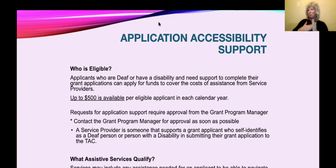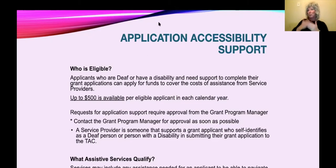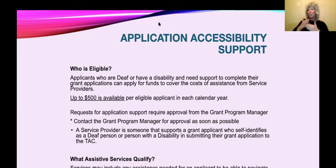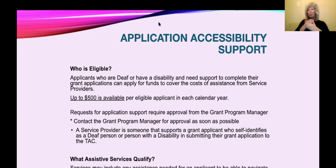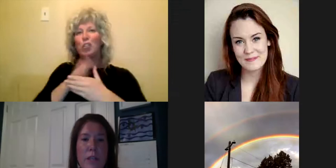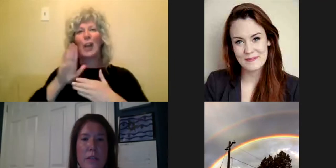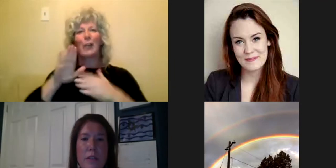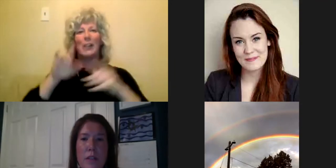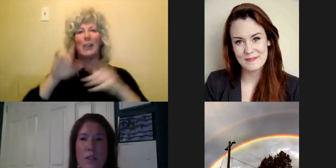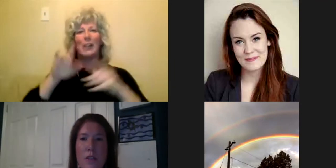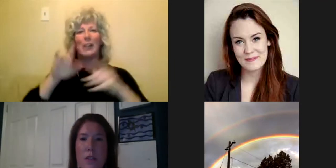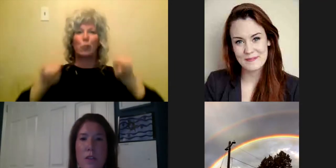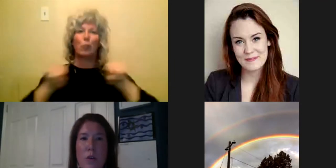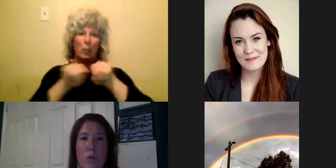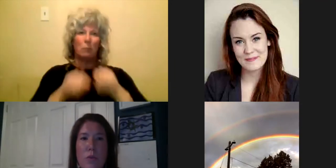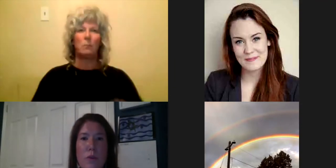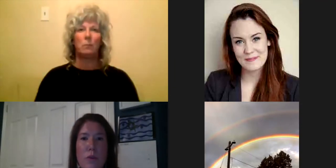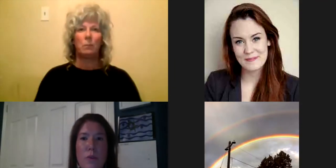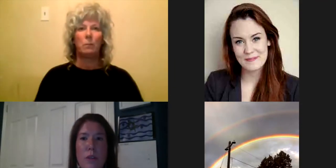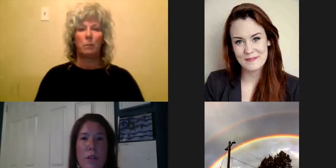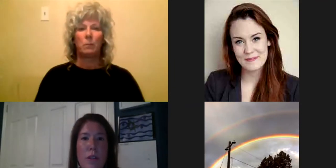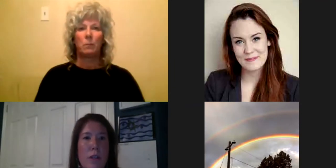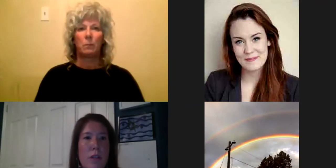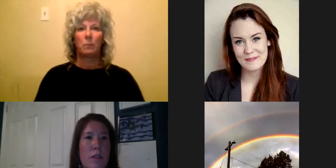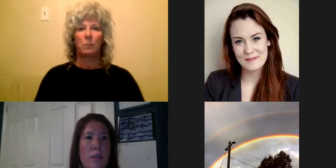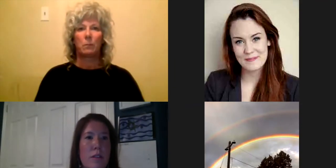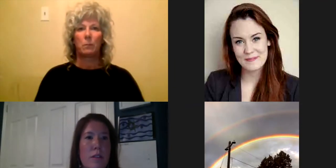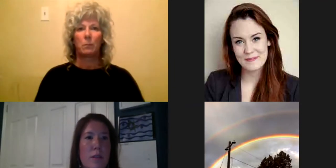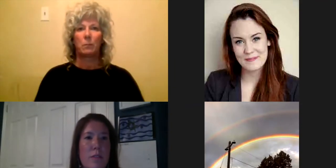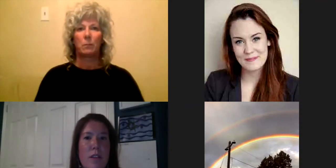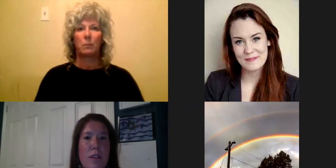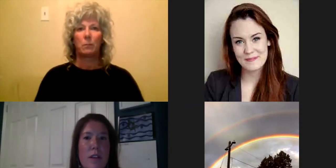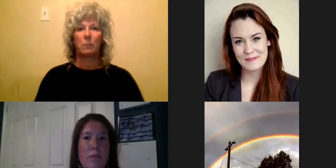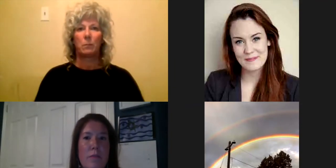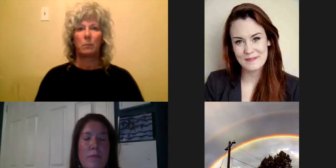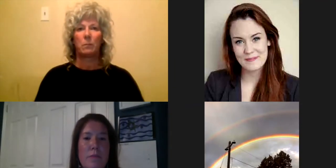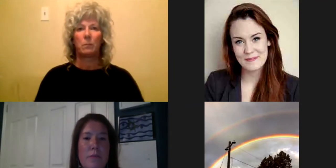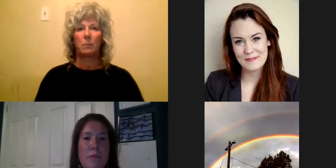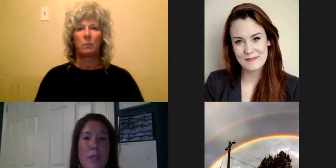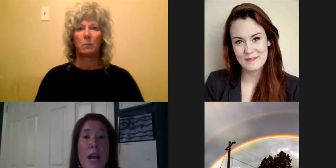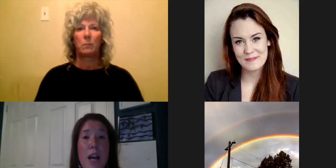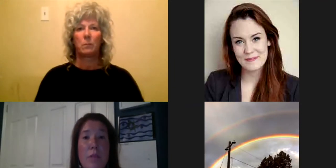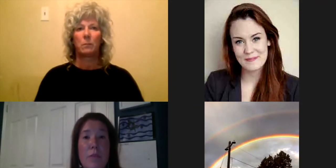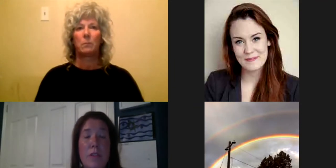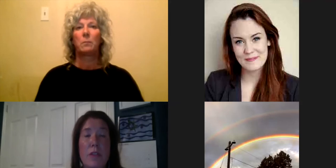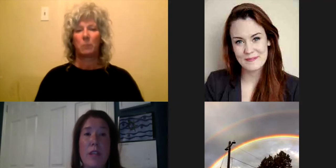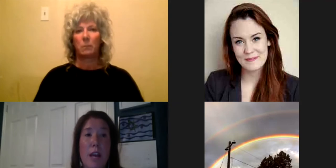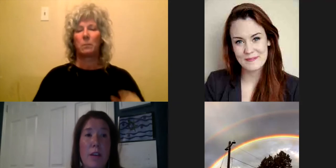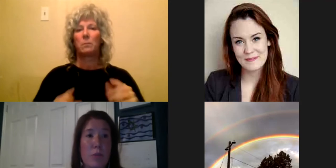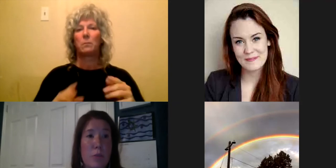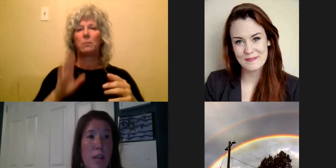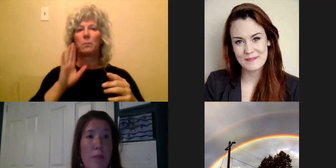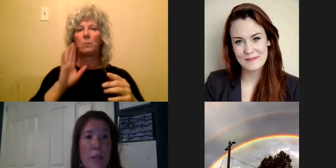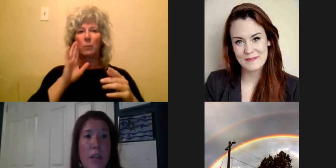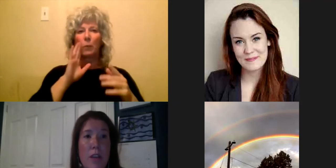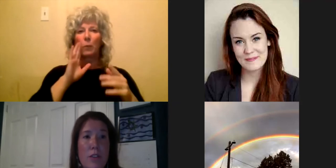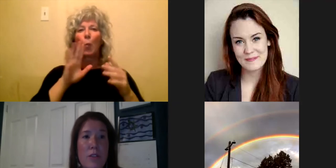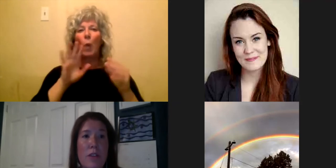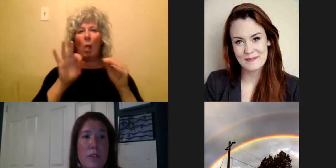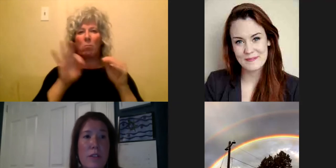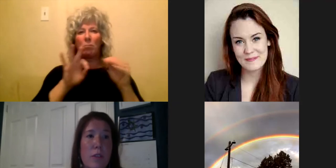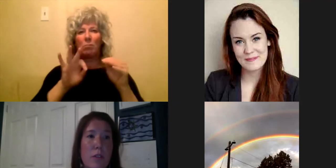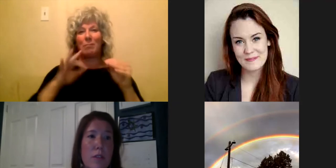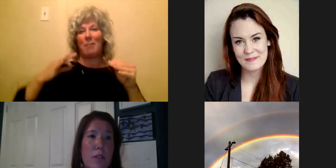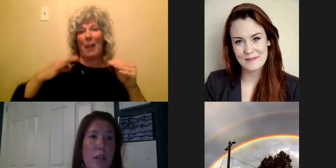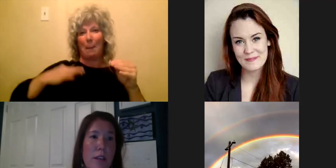basically just go through some of the tabs in the actual application so